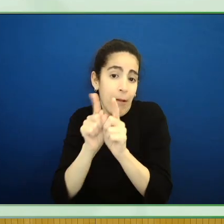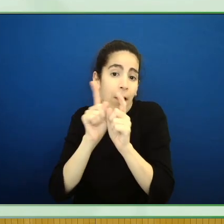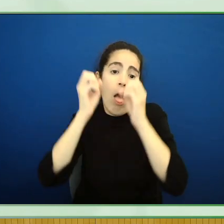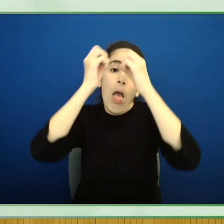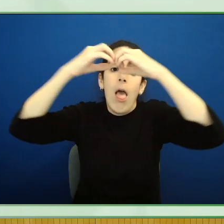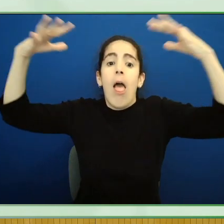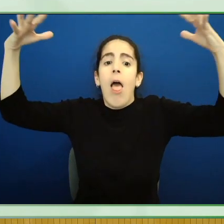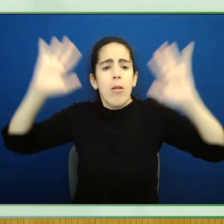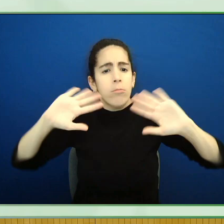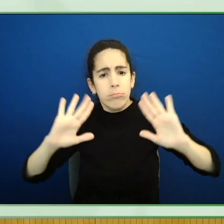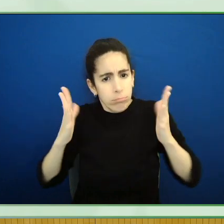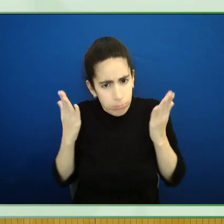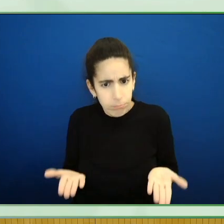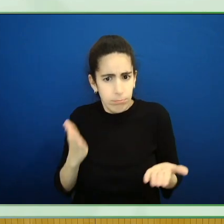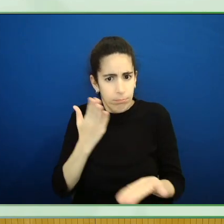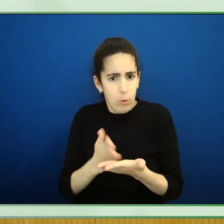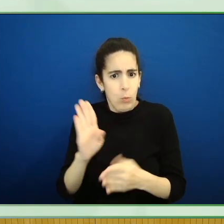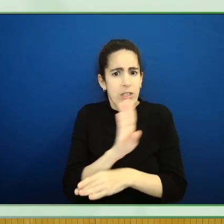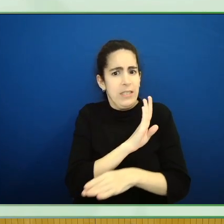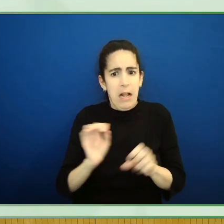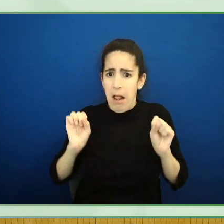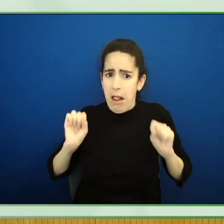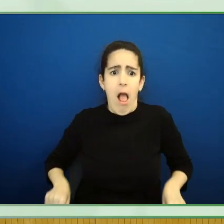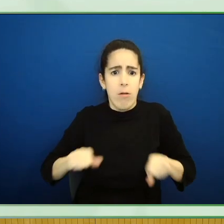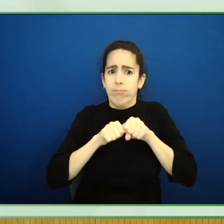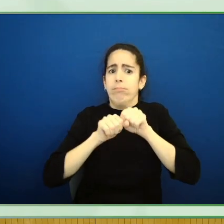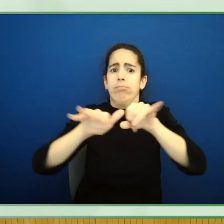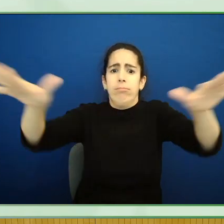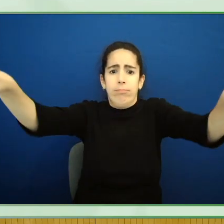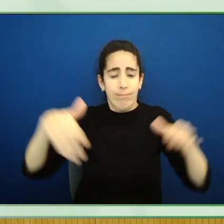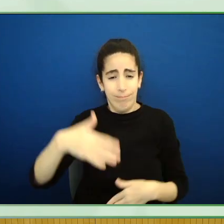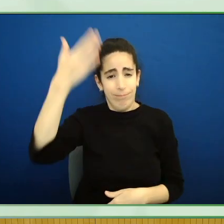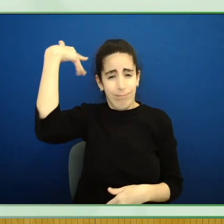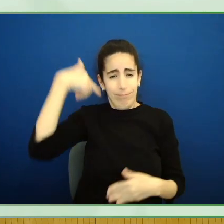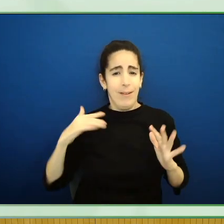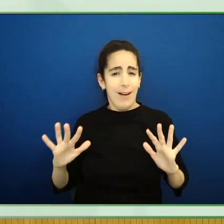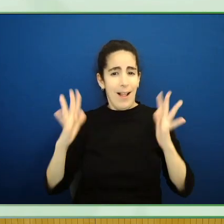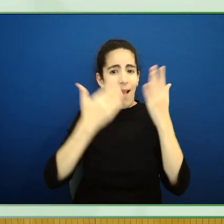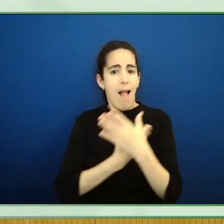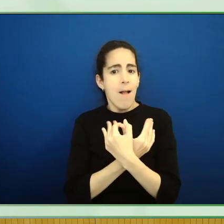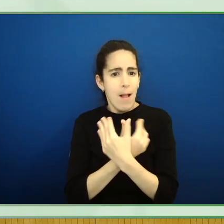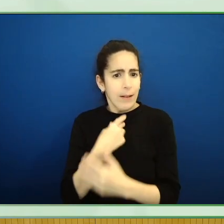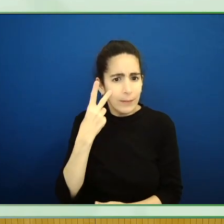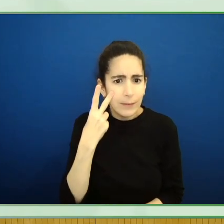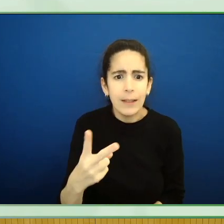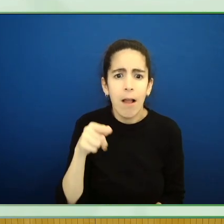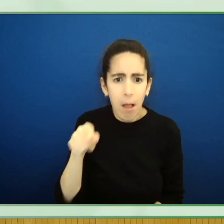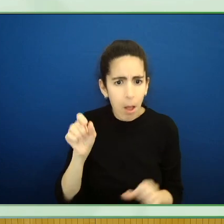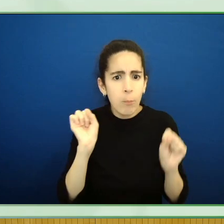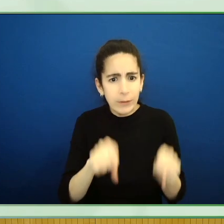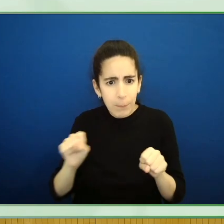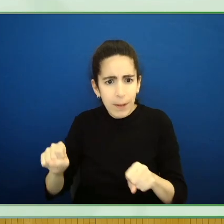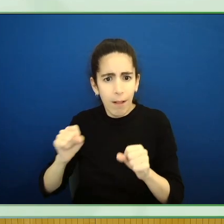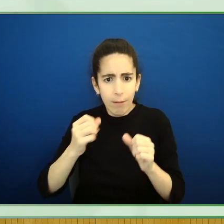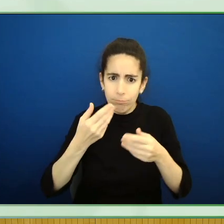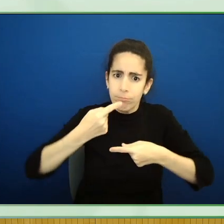I lived in Albania last year, I can see that the market's kind of going its normal, kind of miserable path. So there's a lot of scarcity. So